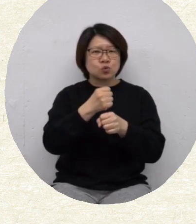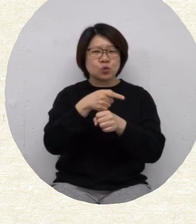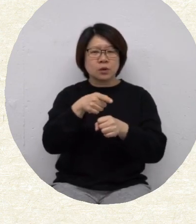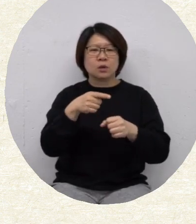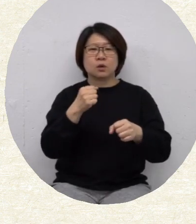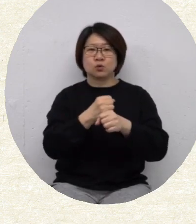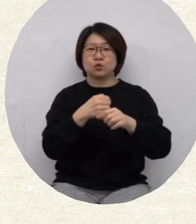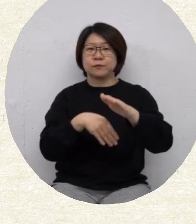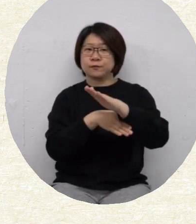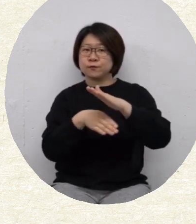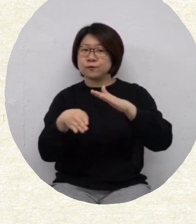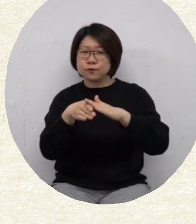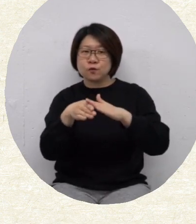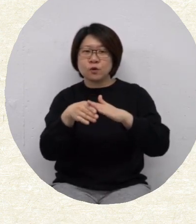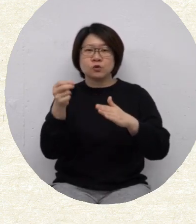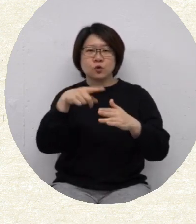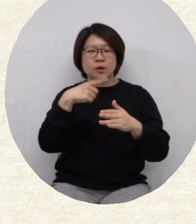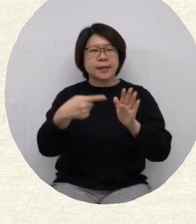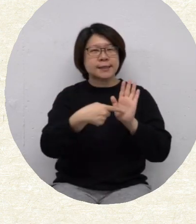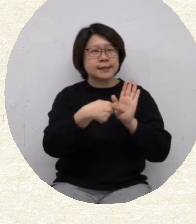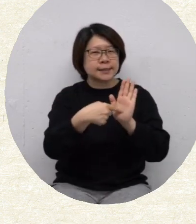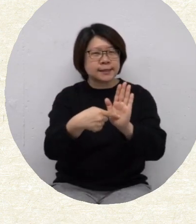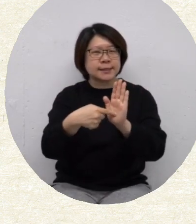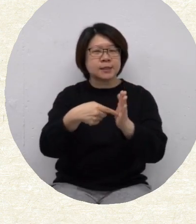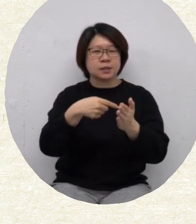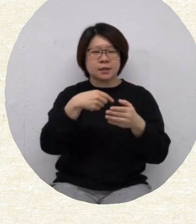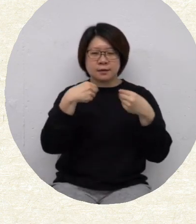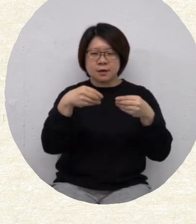workshops, demonstrations, and exhibitions.